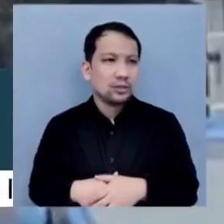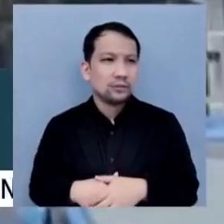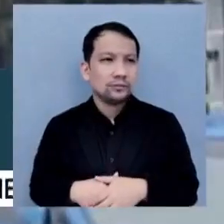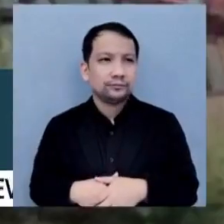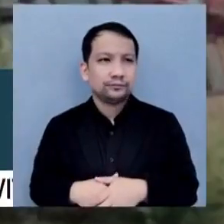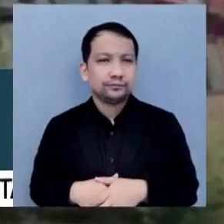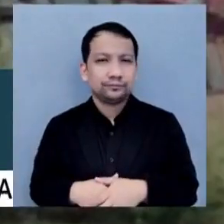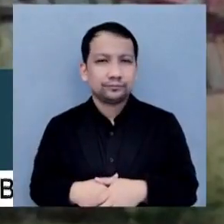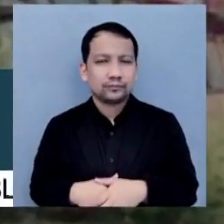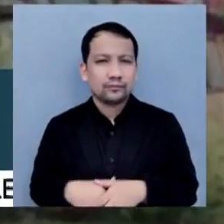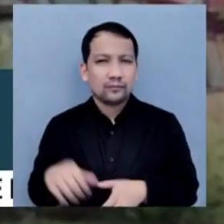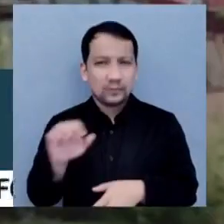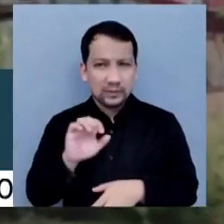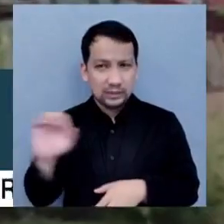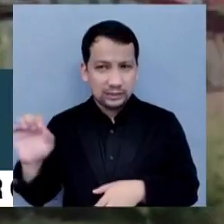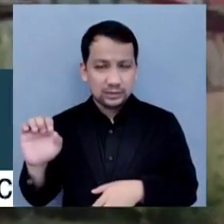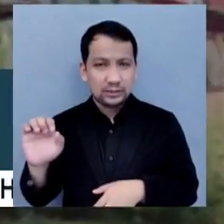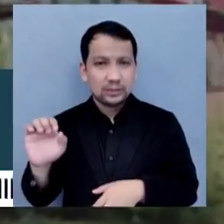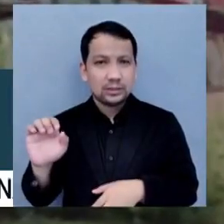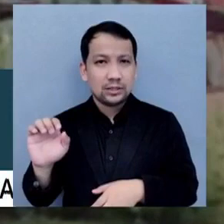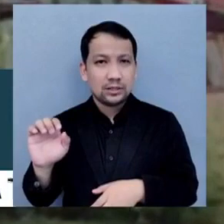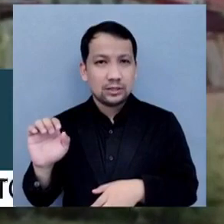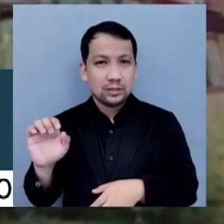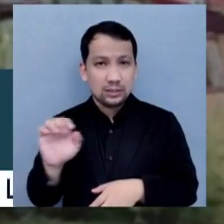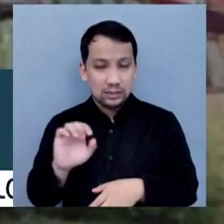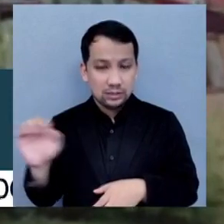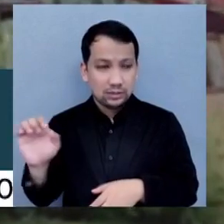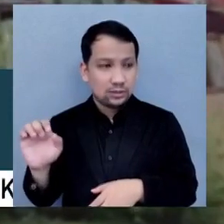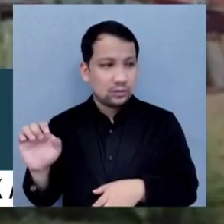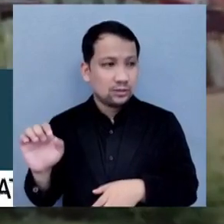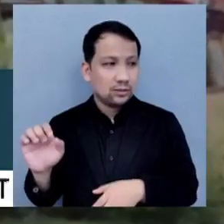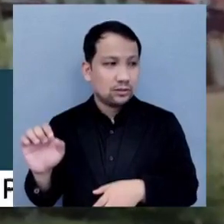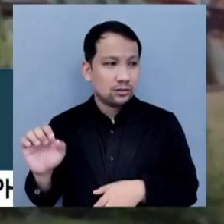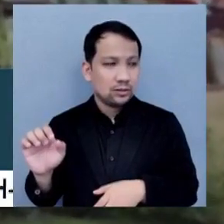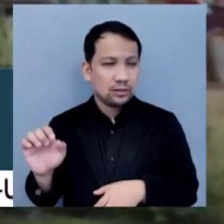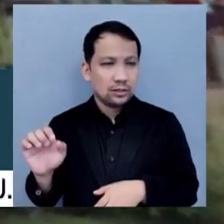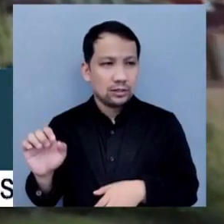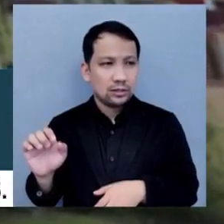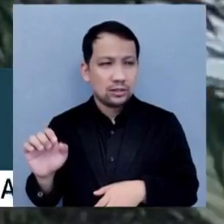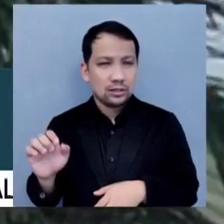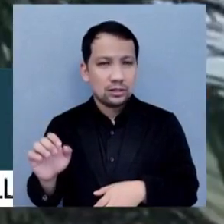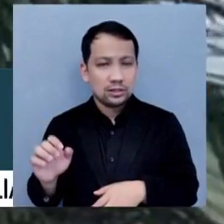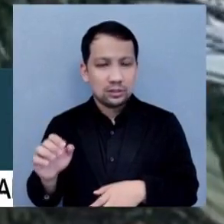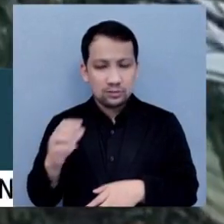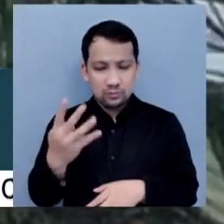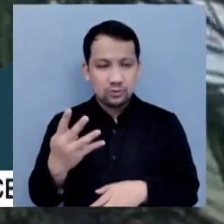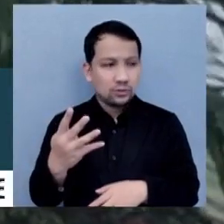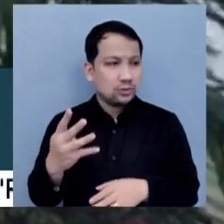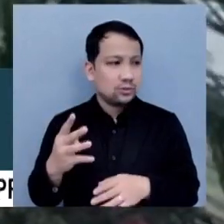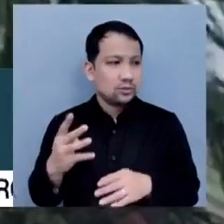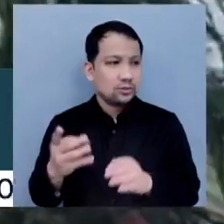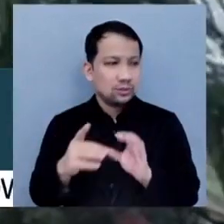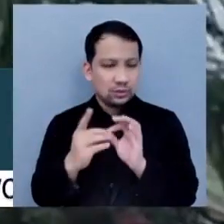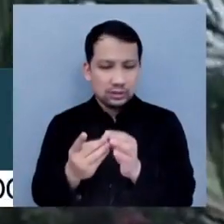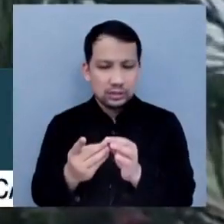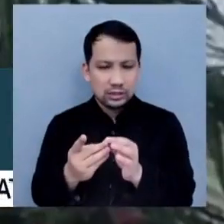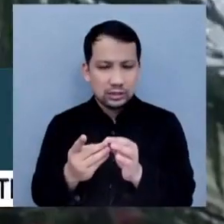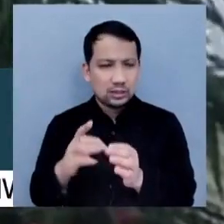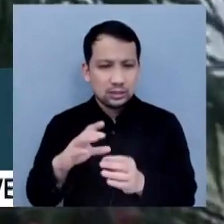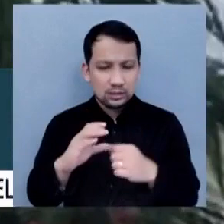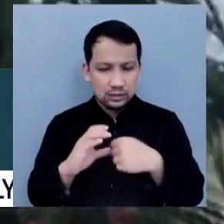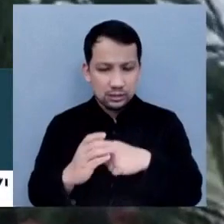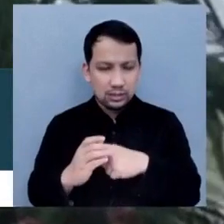The eastern seaboard or the municipalities in the 4th district of Camarines Sur are